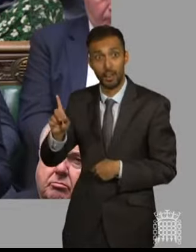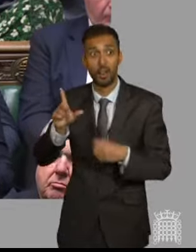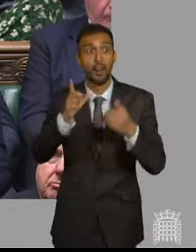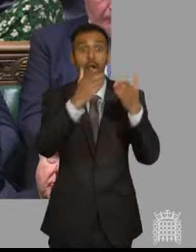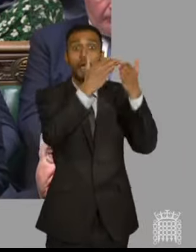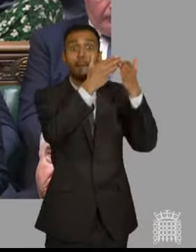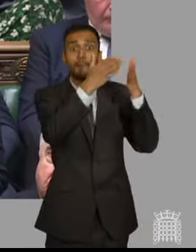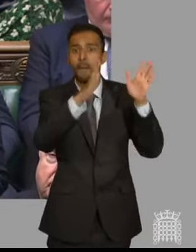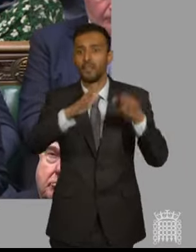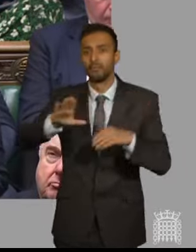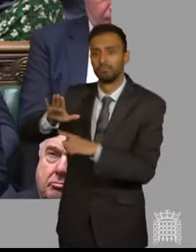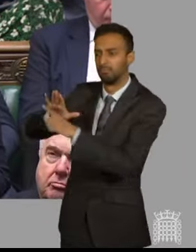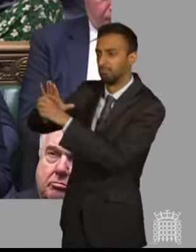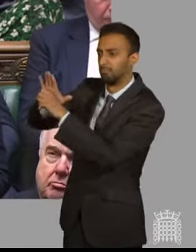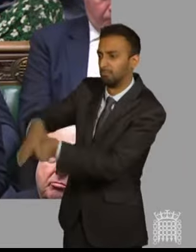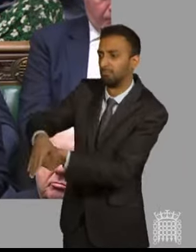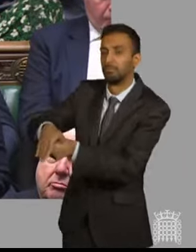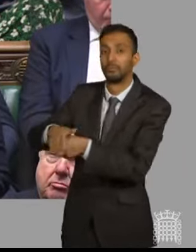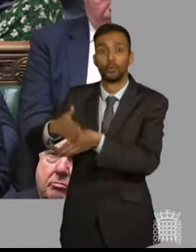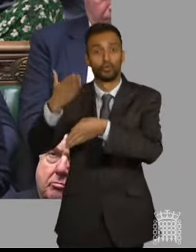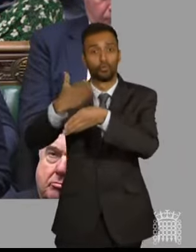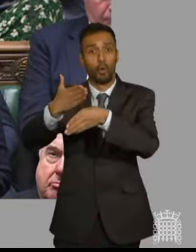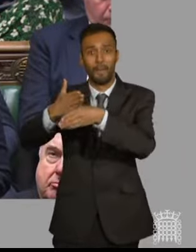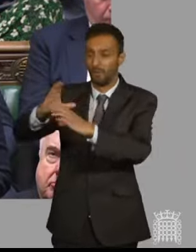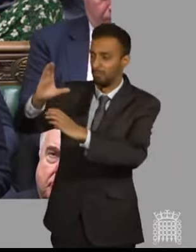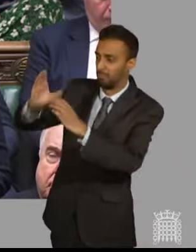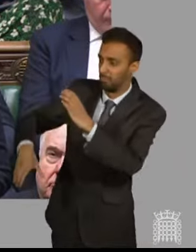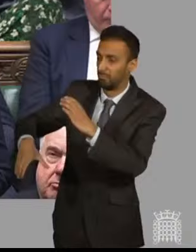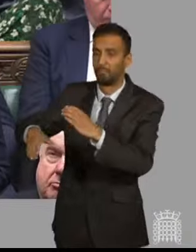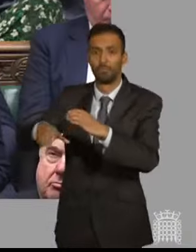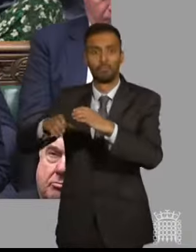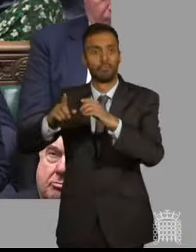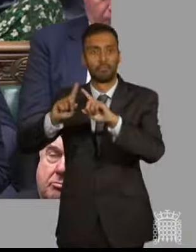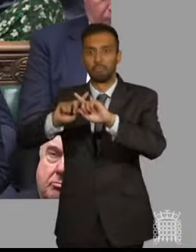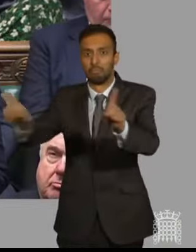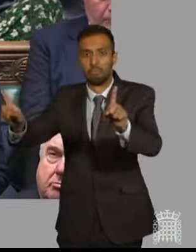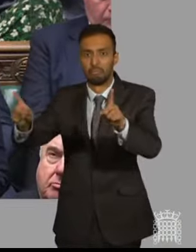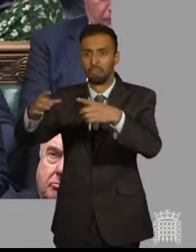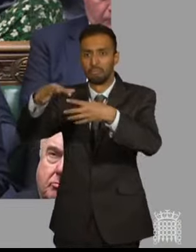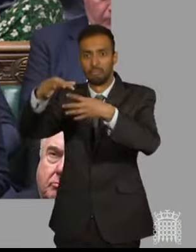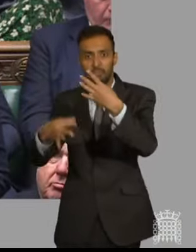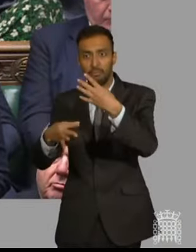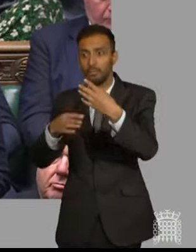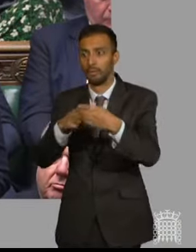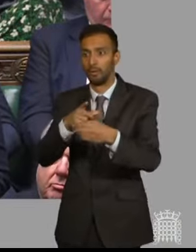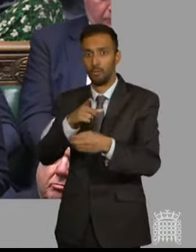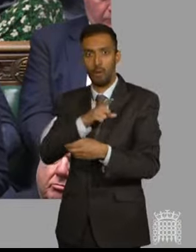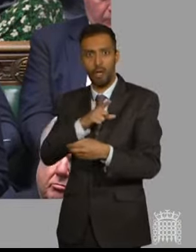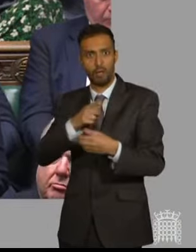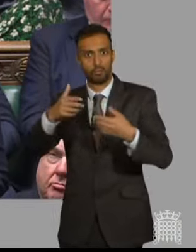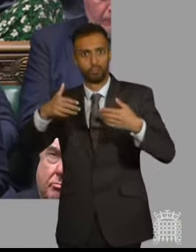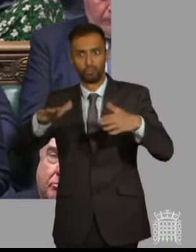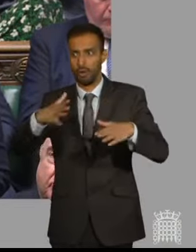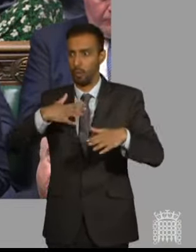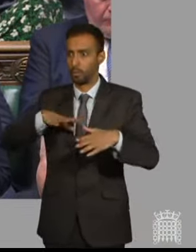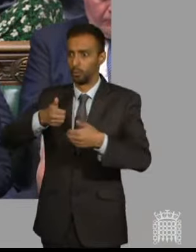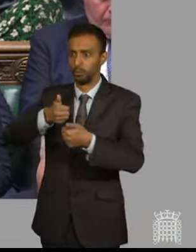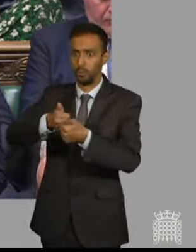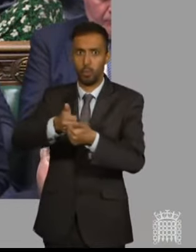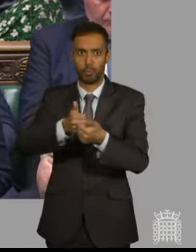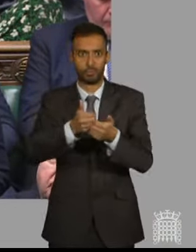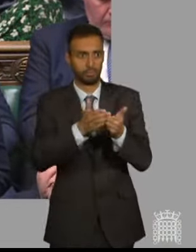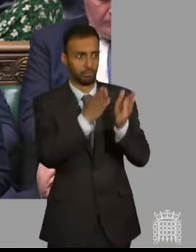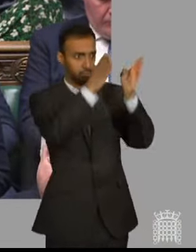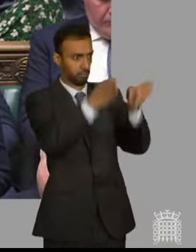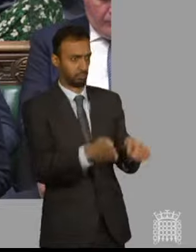for simply supporting biological reality or championing fairness, women's safety, child protection, can I ask my